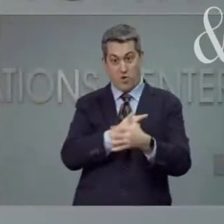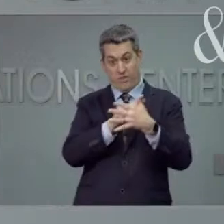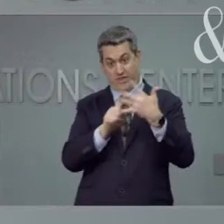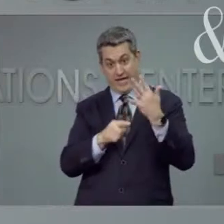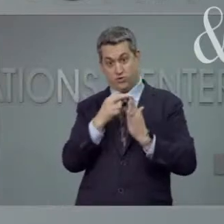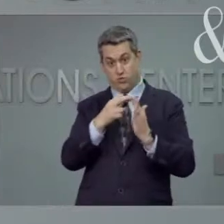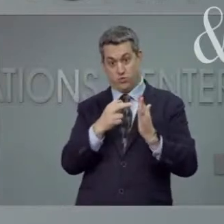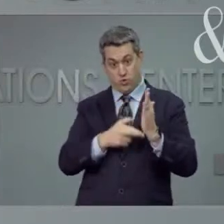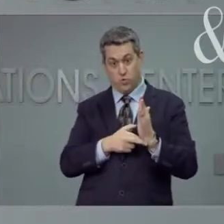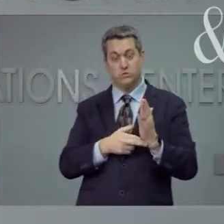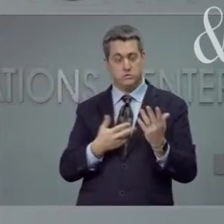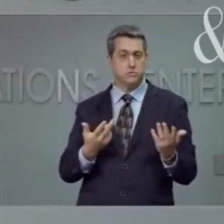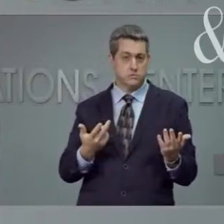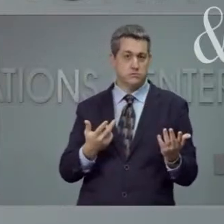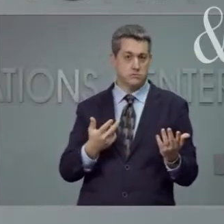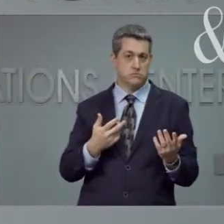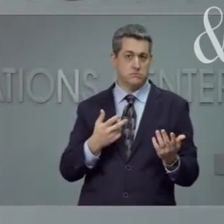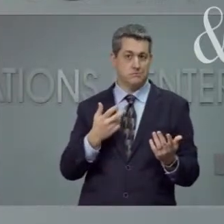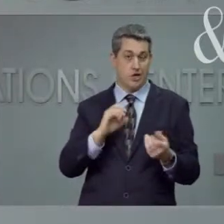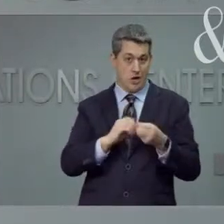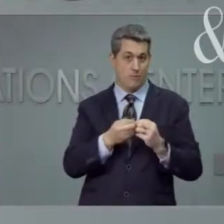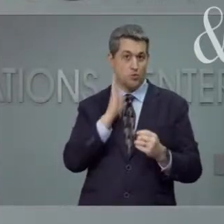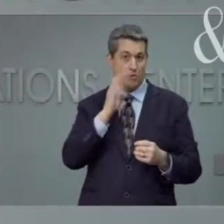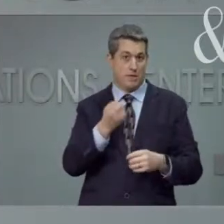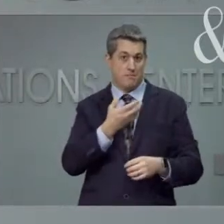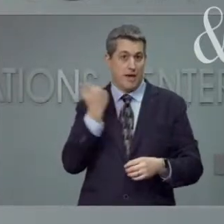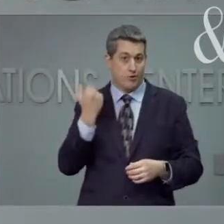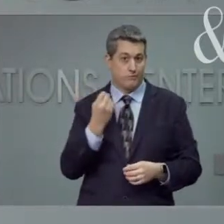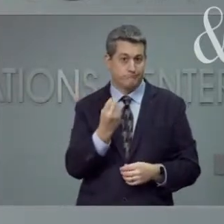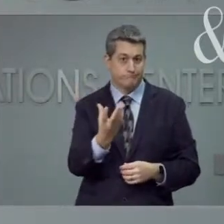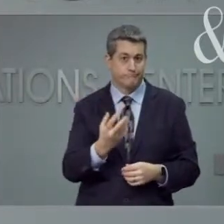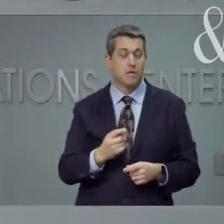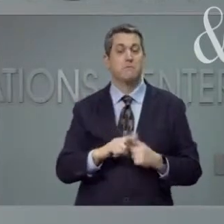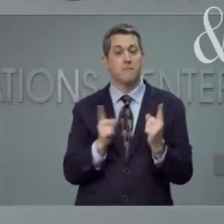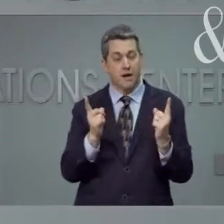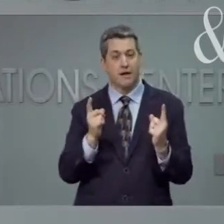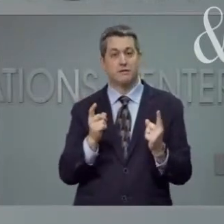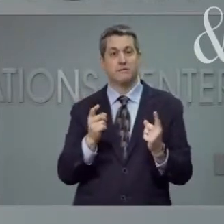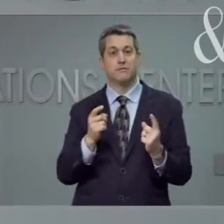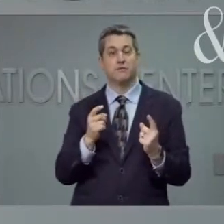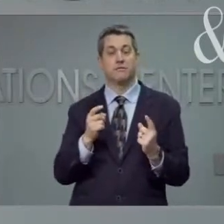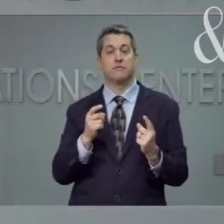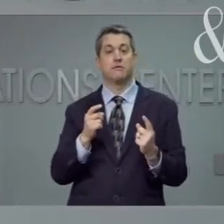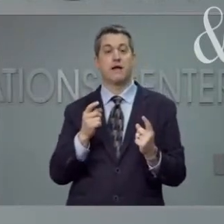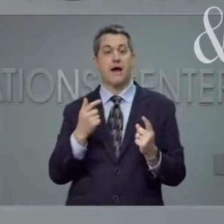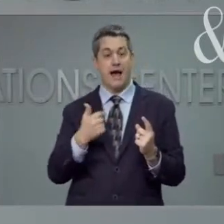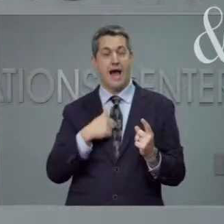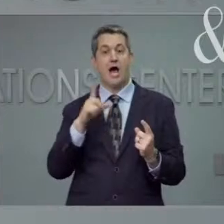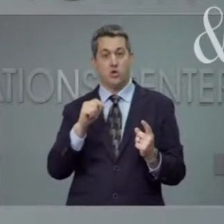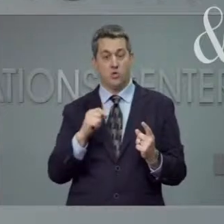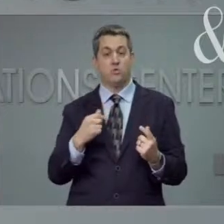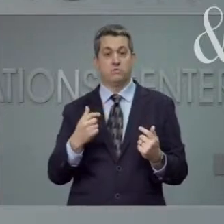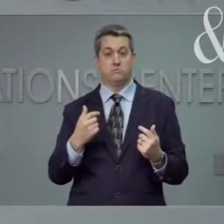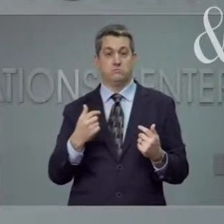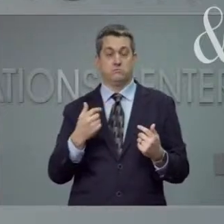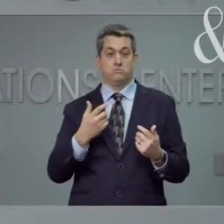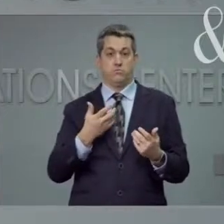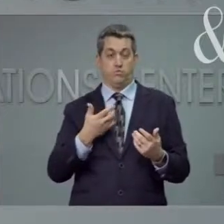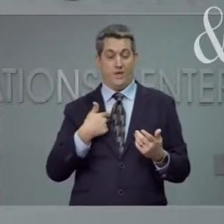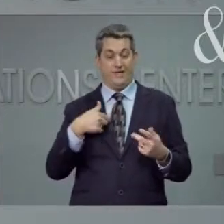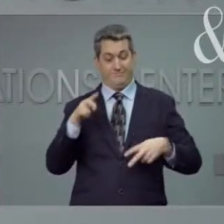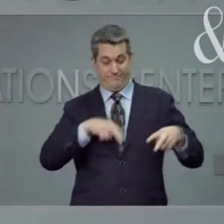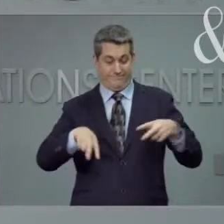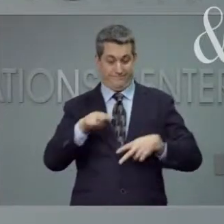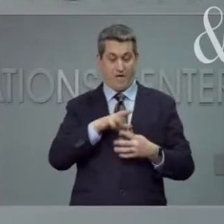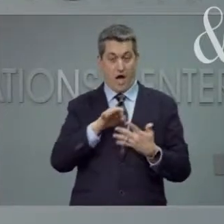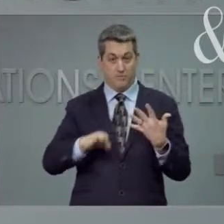be in much better shape. But I want to tell you that all options remain on the table. We thought it was